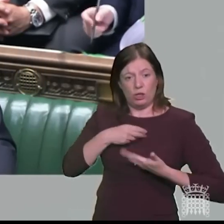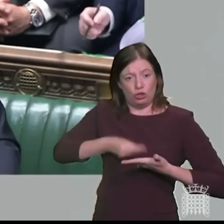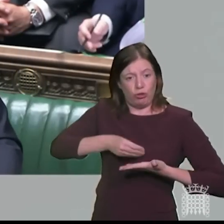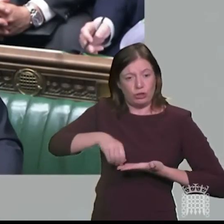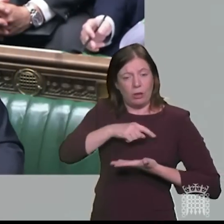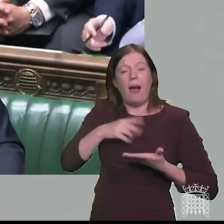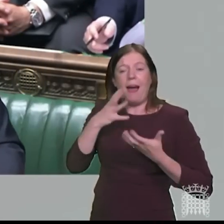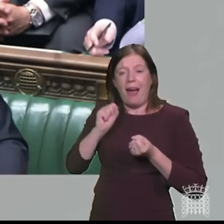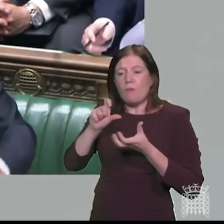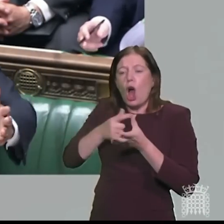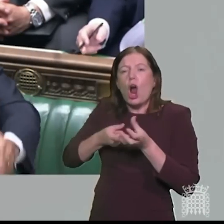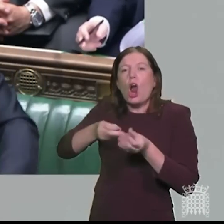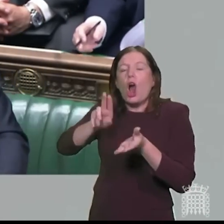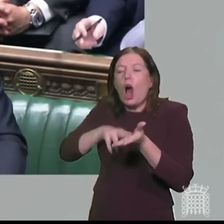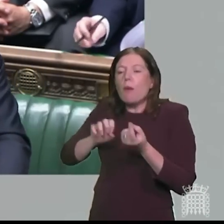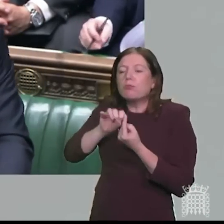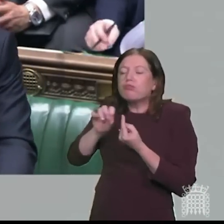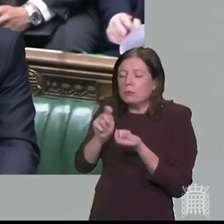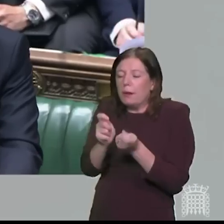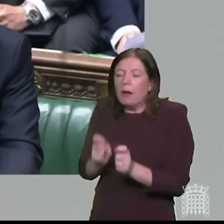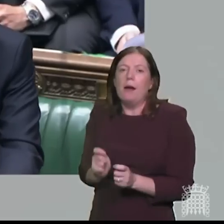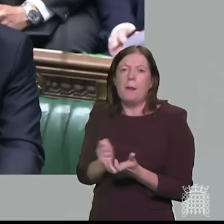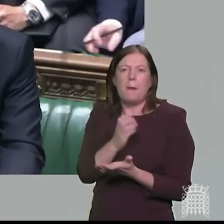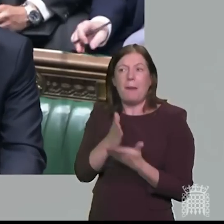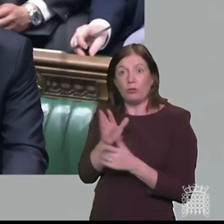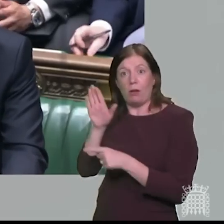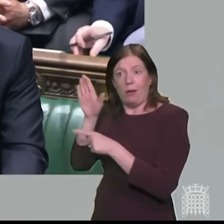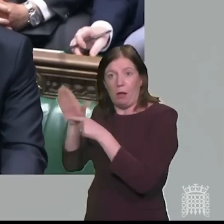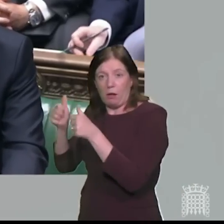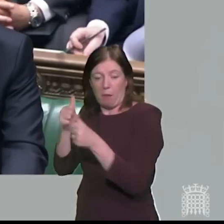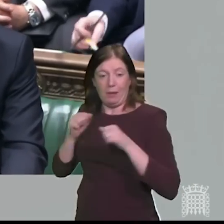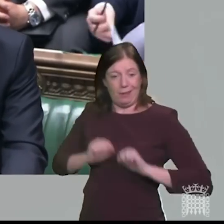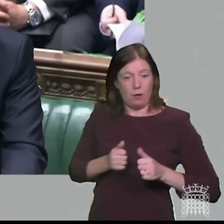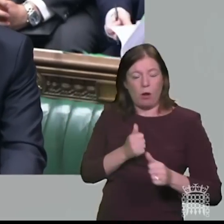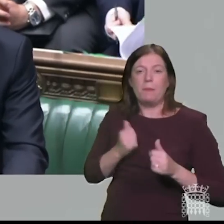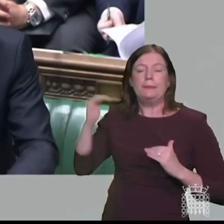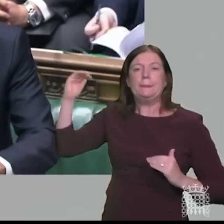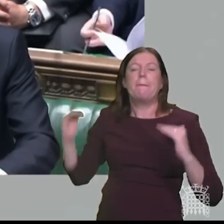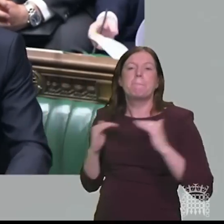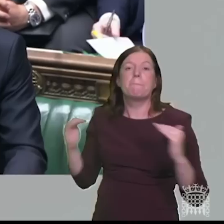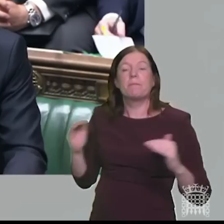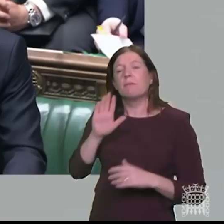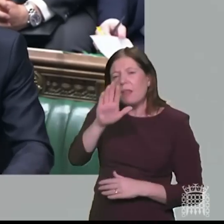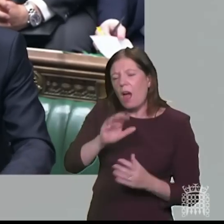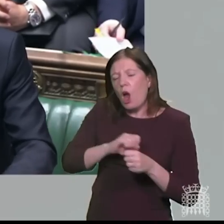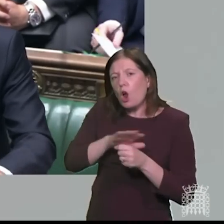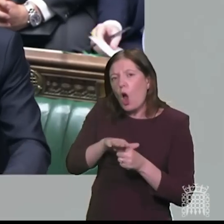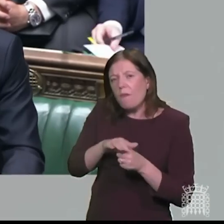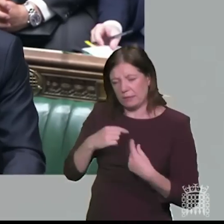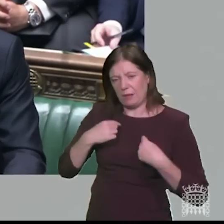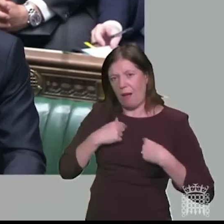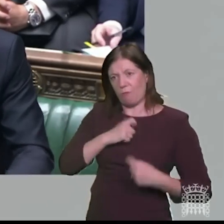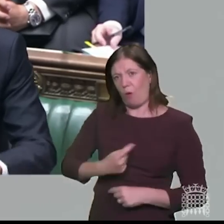for carbon border adjustment mechanisms to ensure a level playing field. And it's why, Mr. Speaker, during the pandemic, that I stepped in to